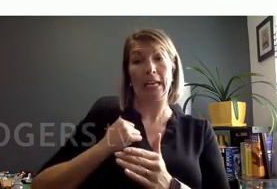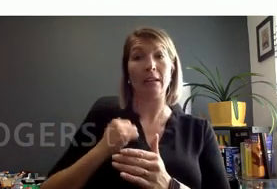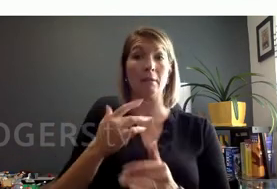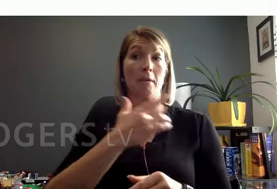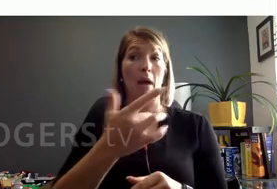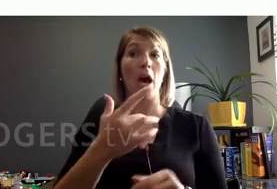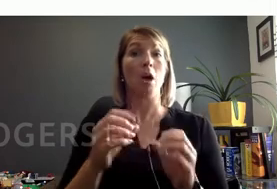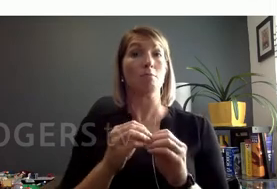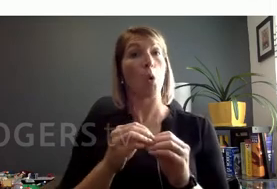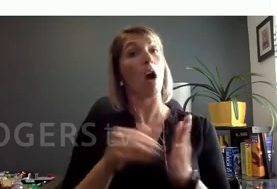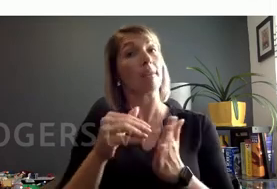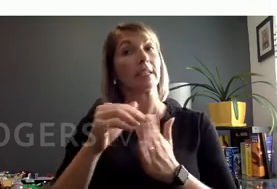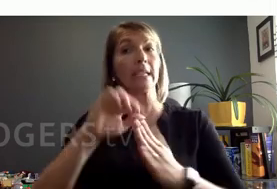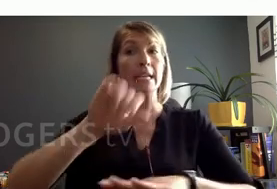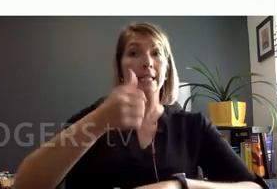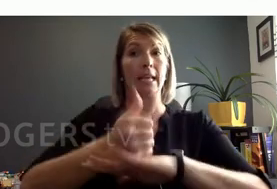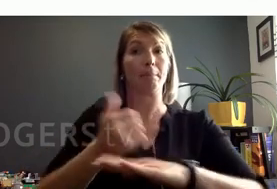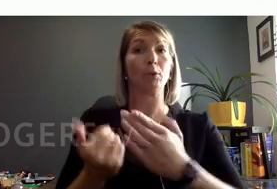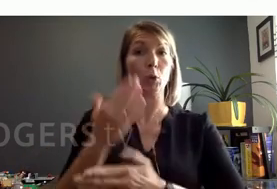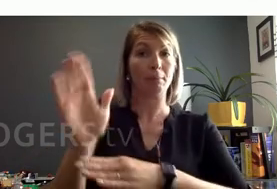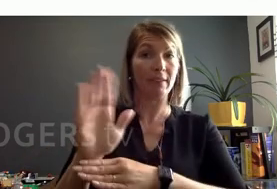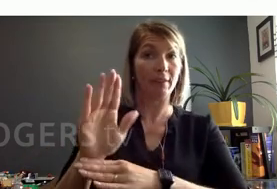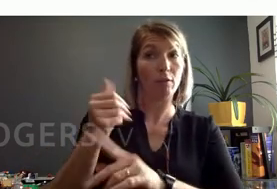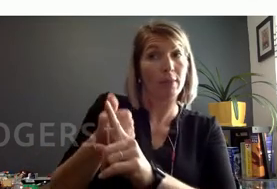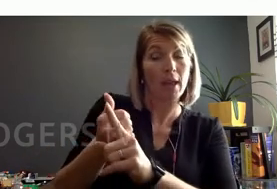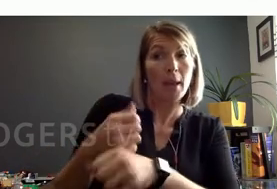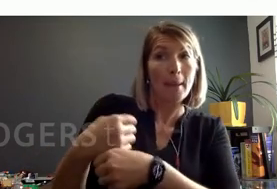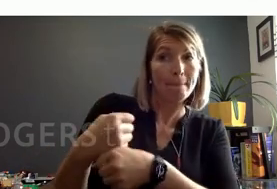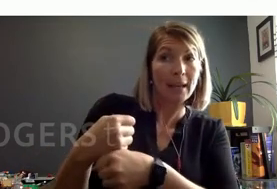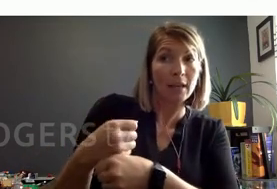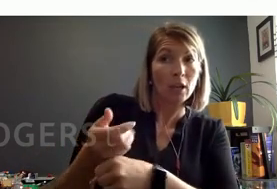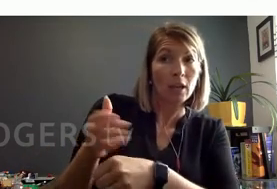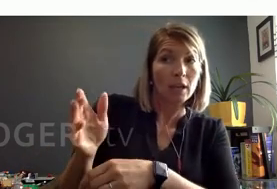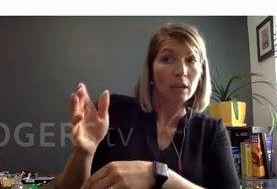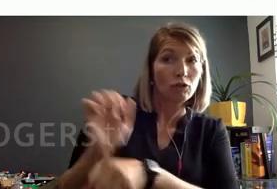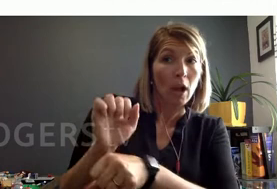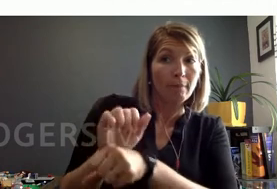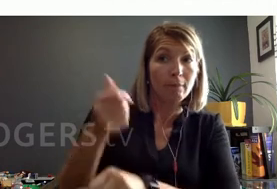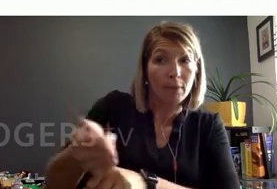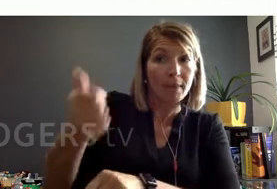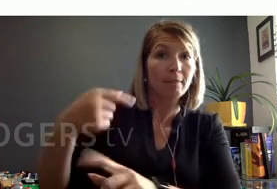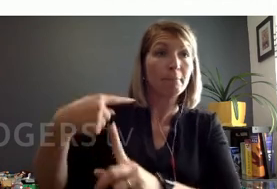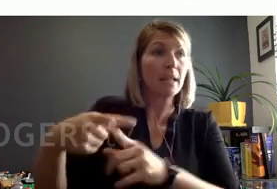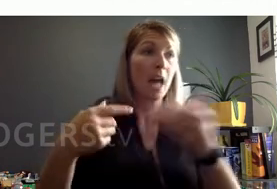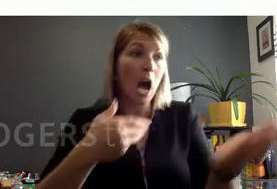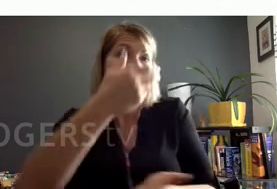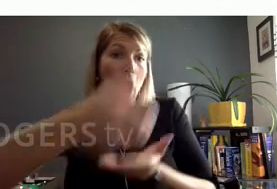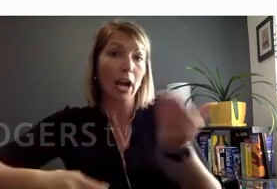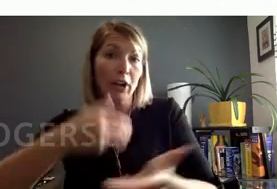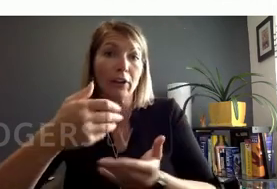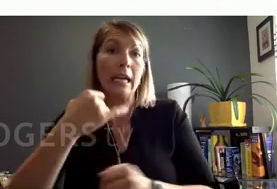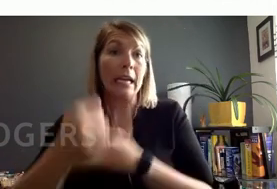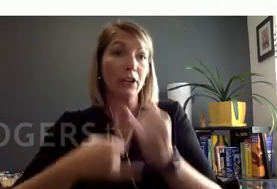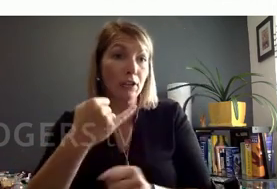creating job for themselves, but also for local residents. As you know, international students are three times